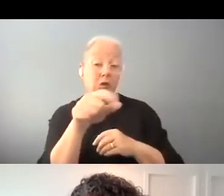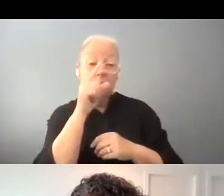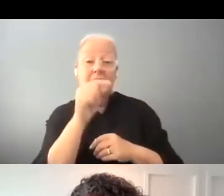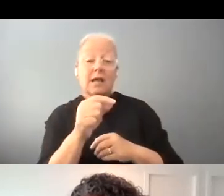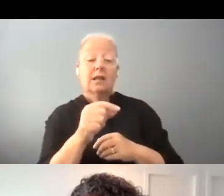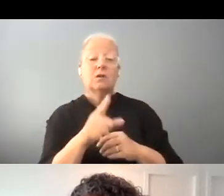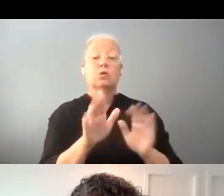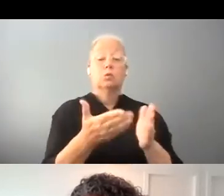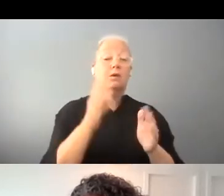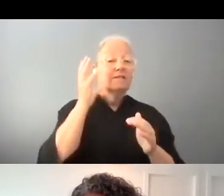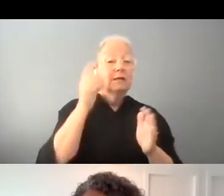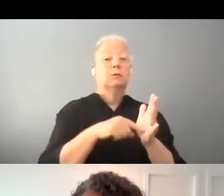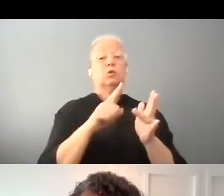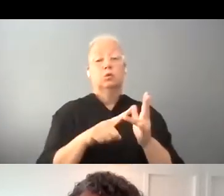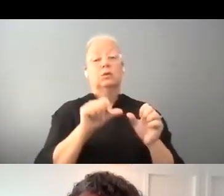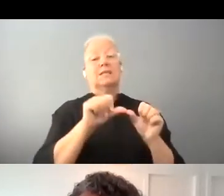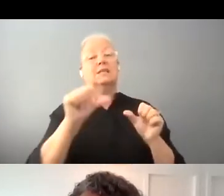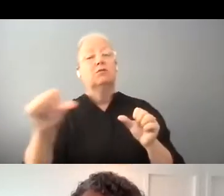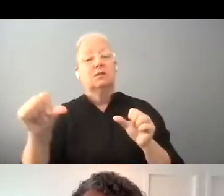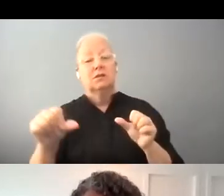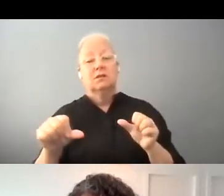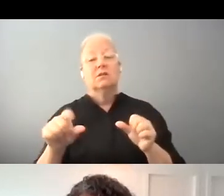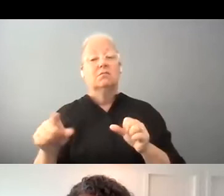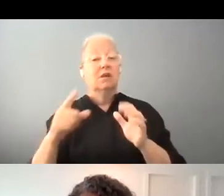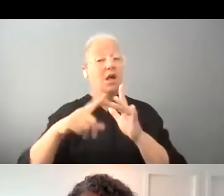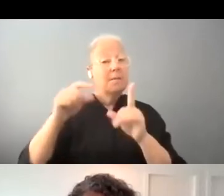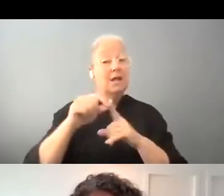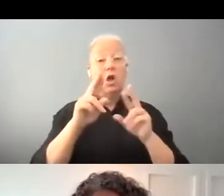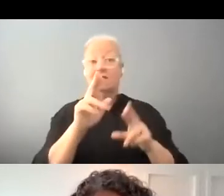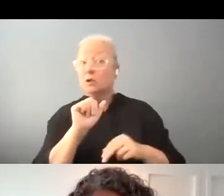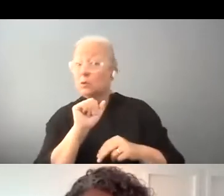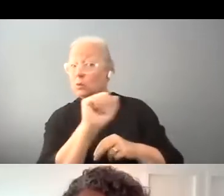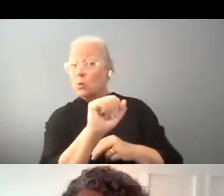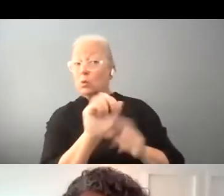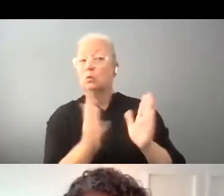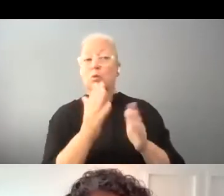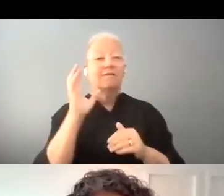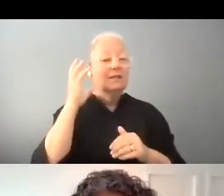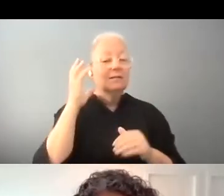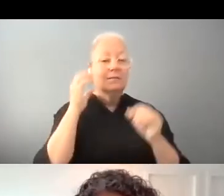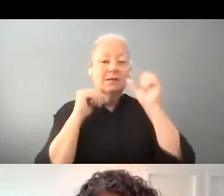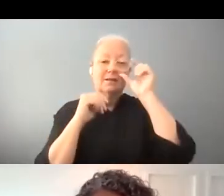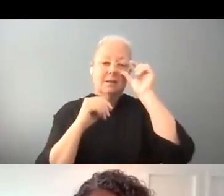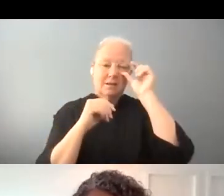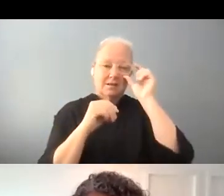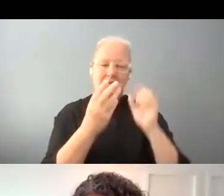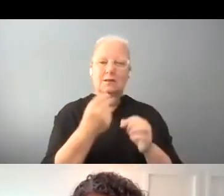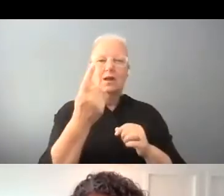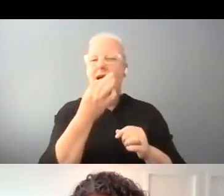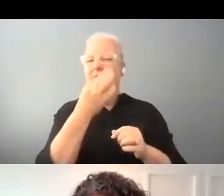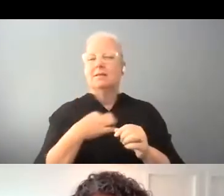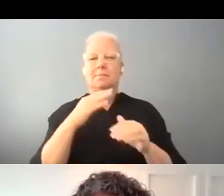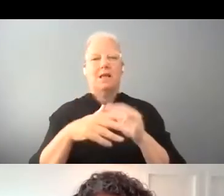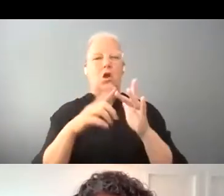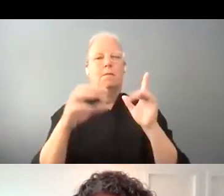short film to a series. But just putting out their IP, hopefully it's your short film? Yes, and actually someone I asked about IP earlier, and let me just scroll up to that